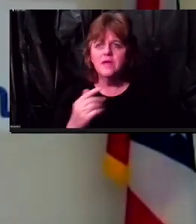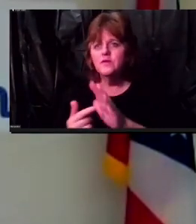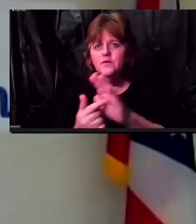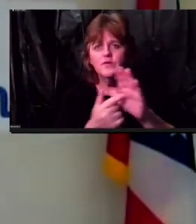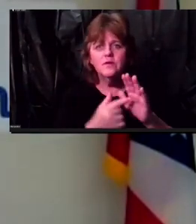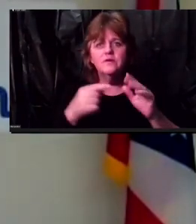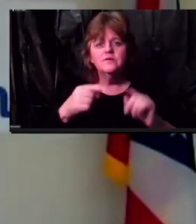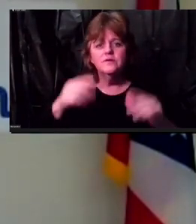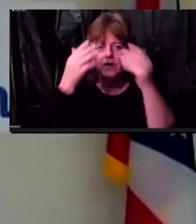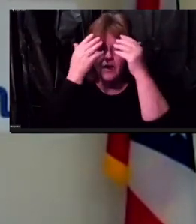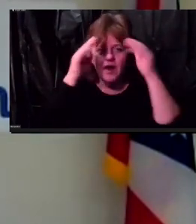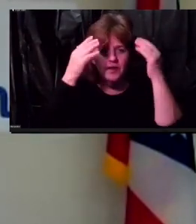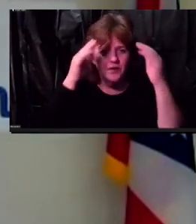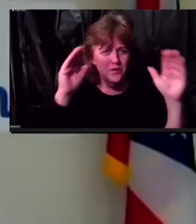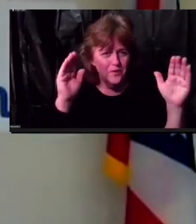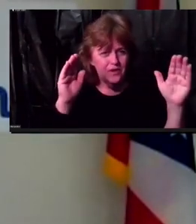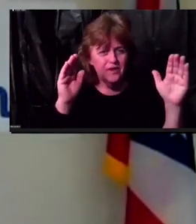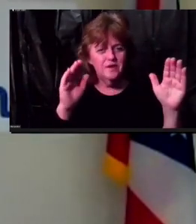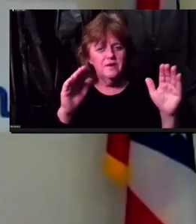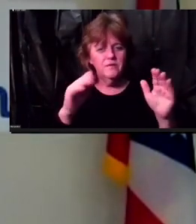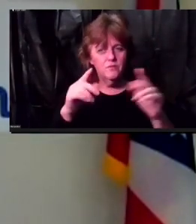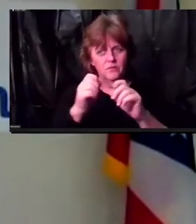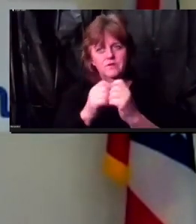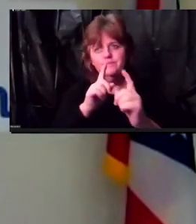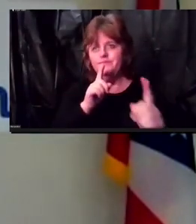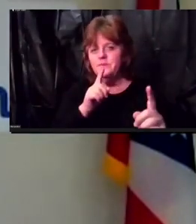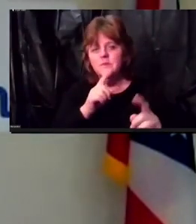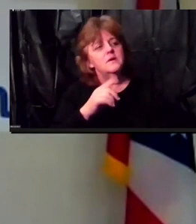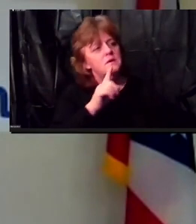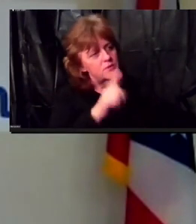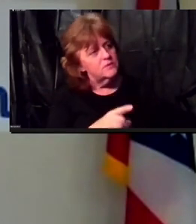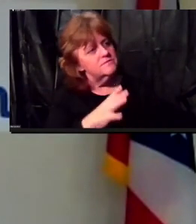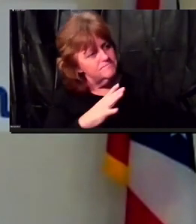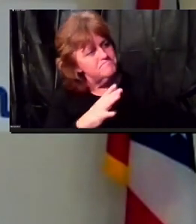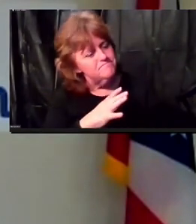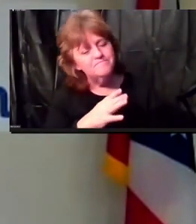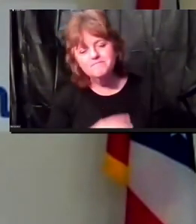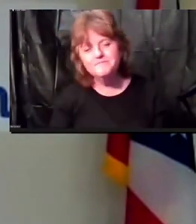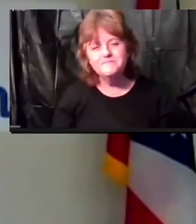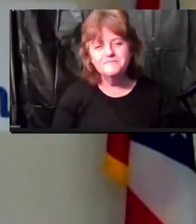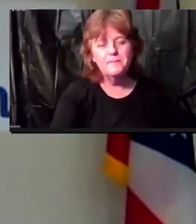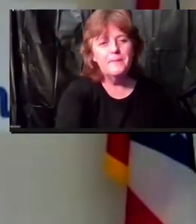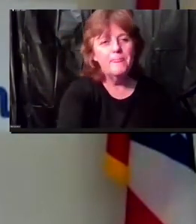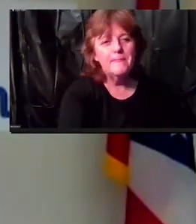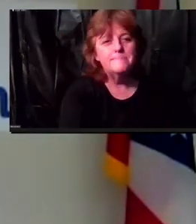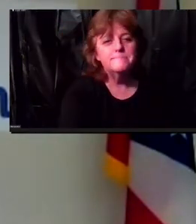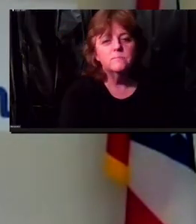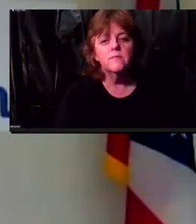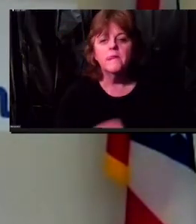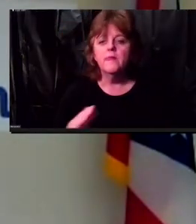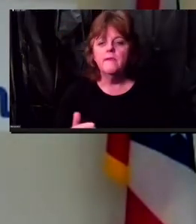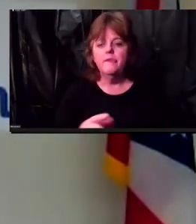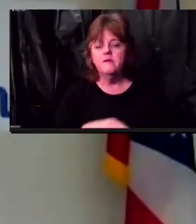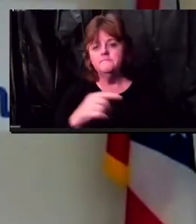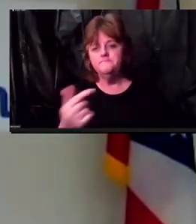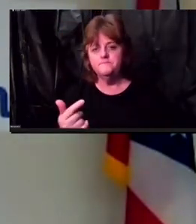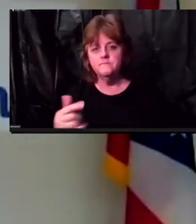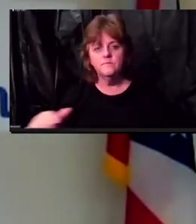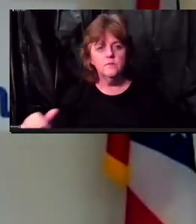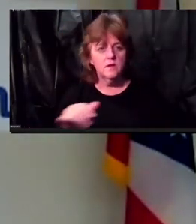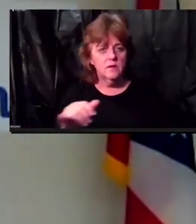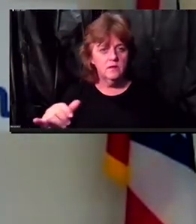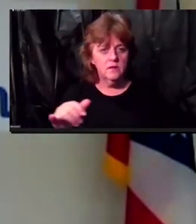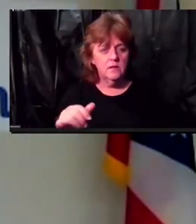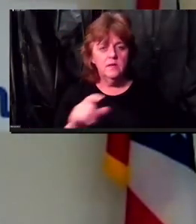Halloween. It was physically distanced. Yes, you're very welcome. Yeah. All right. And, also joining us tonight